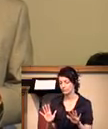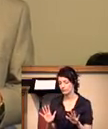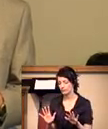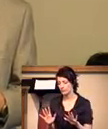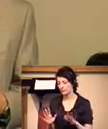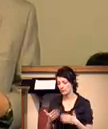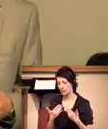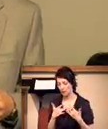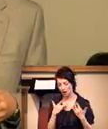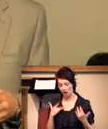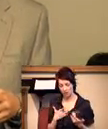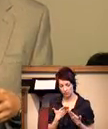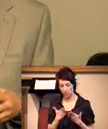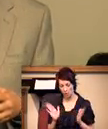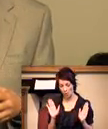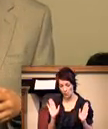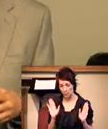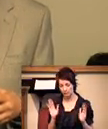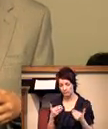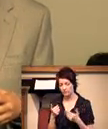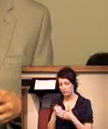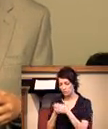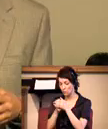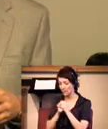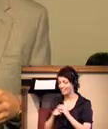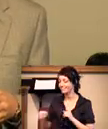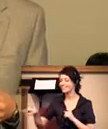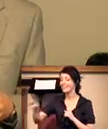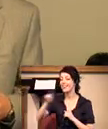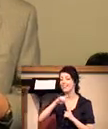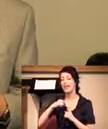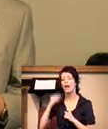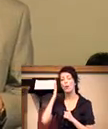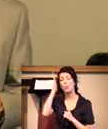we would open our hearts and pray that they have all they need.